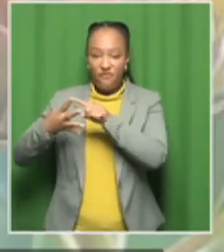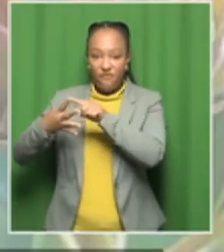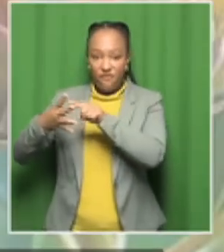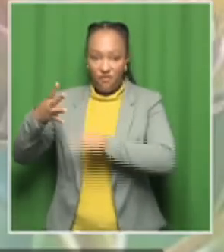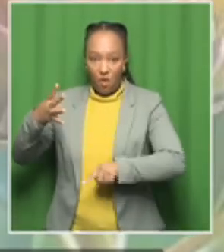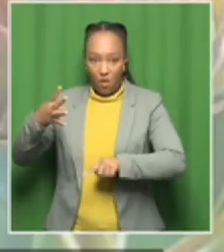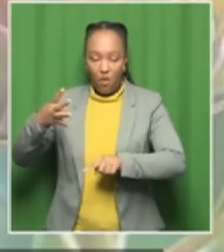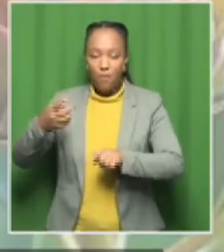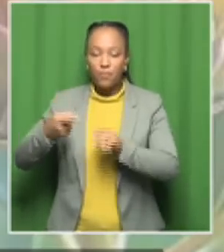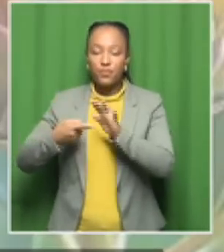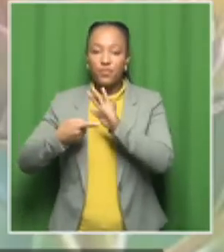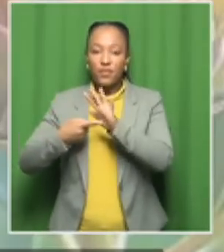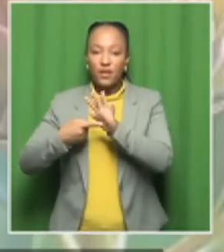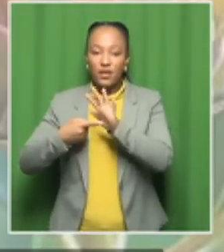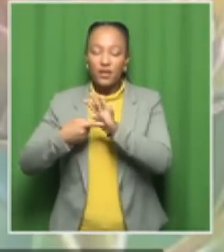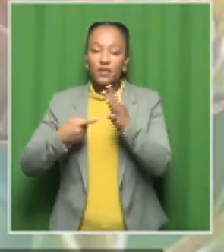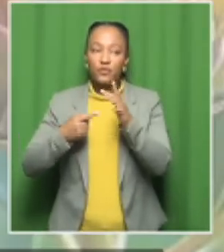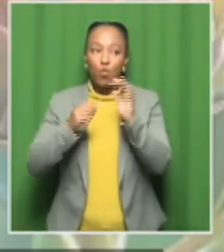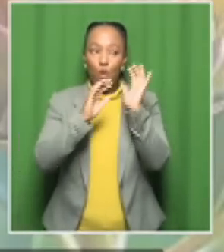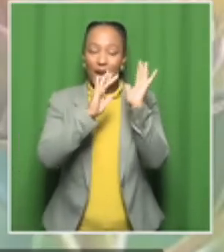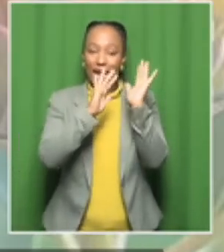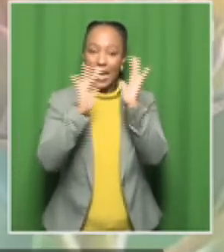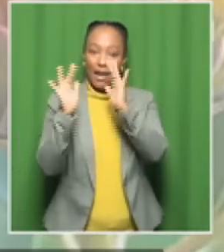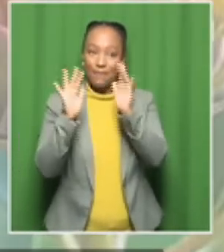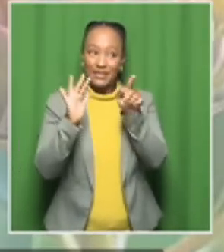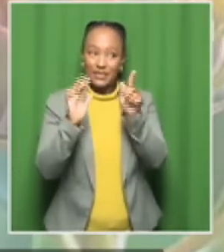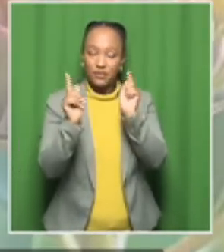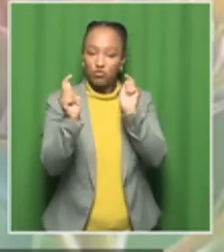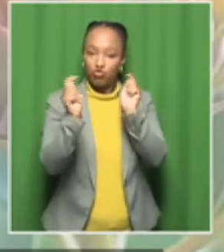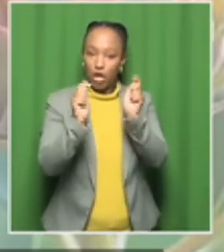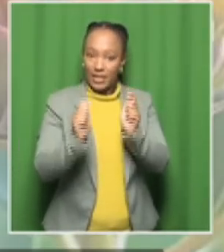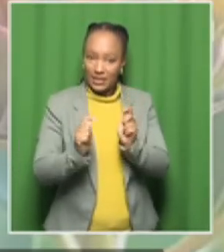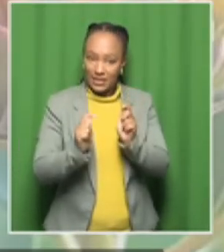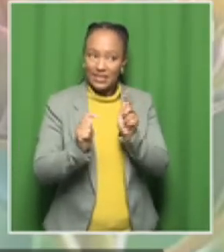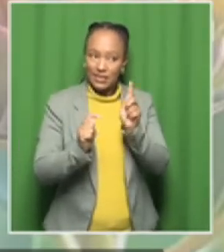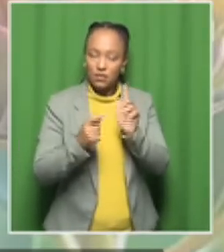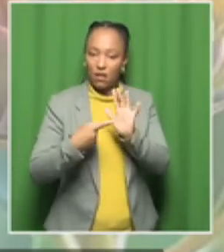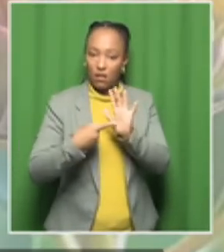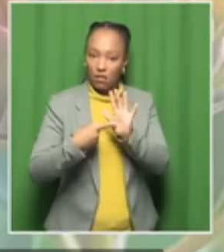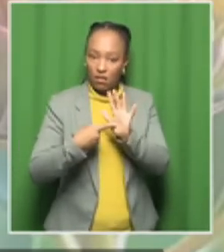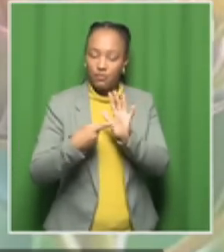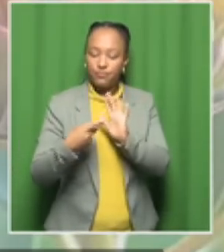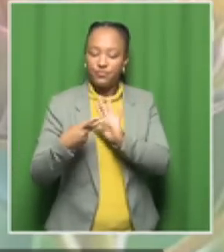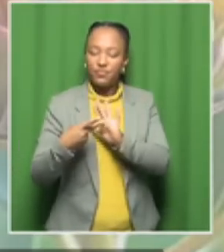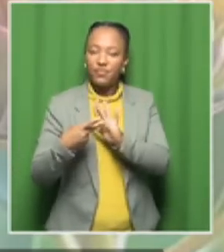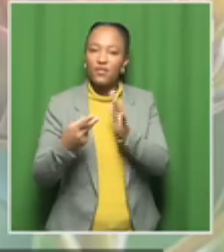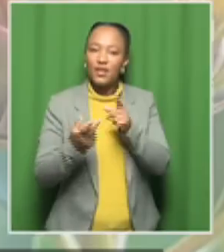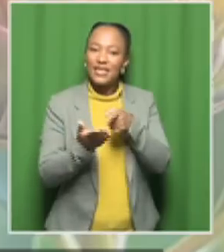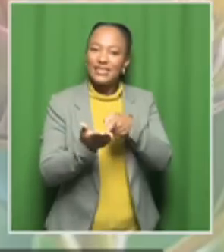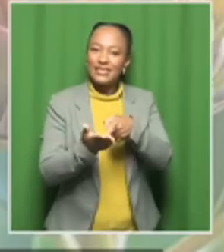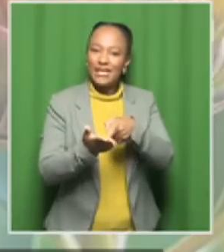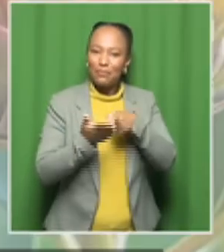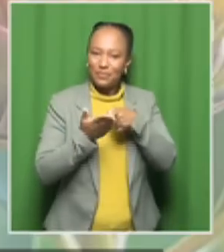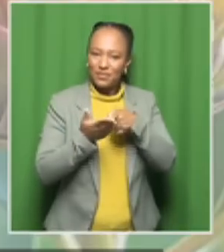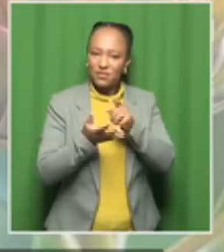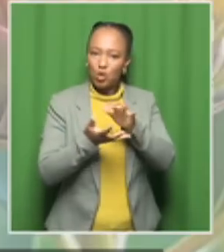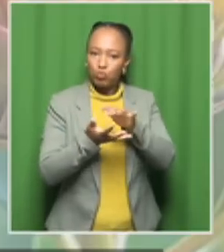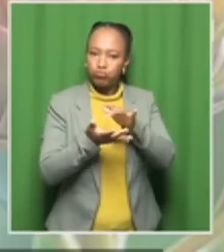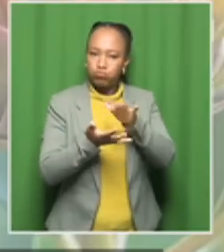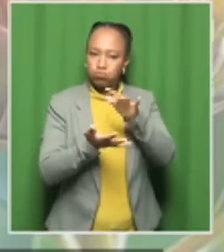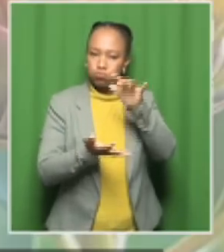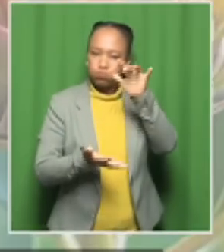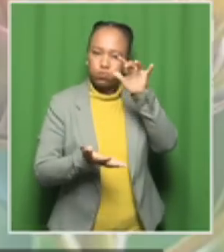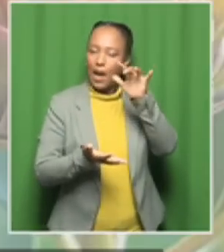resilience, focusing on climate change in particular. Secondly, debt sustainability, addressing the problem of debt sustainability